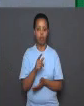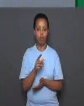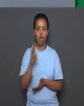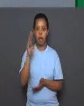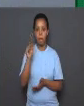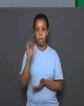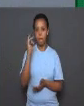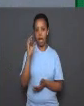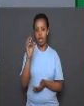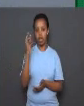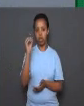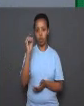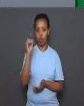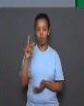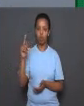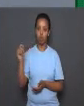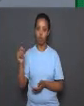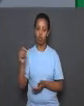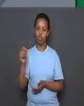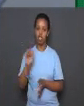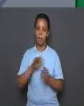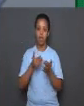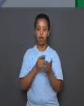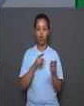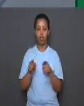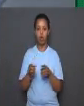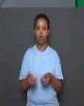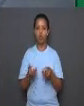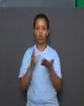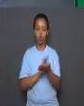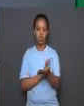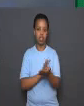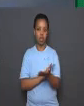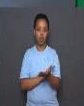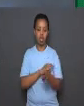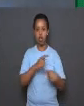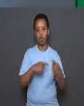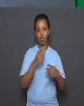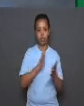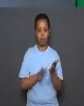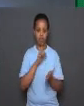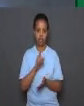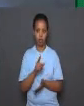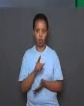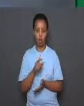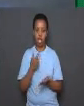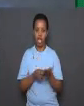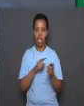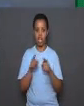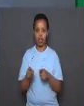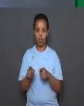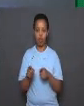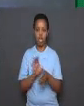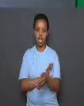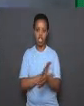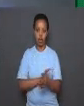Microtubules are also involved in many cellular processes that are vital for the survival